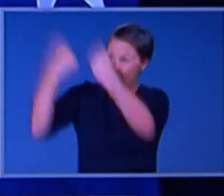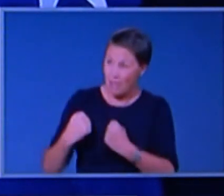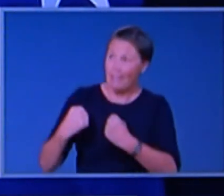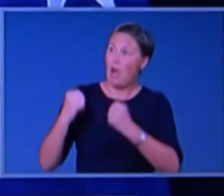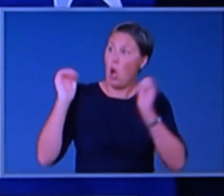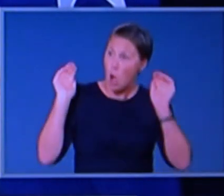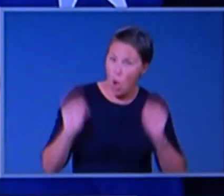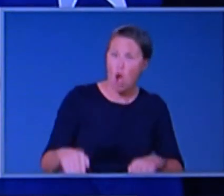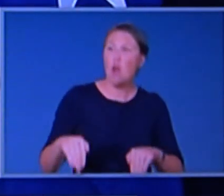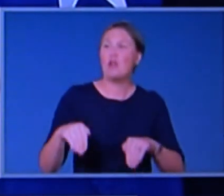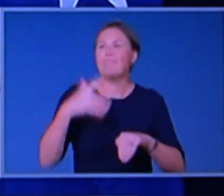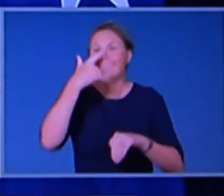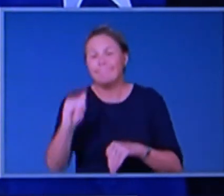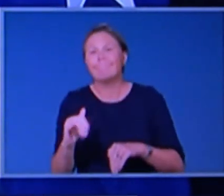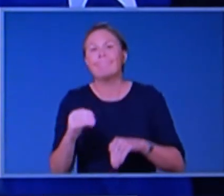more than 2/3